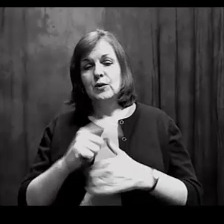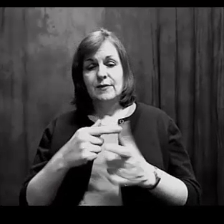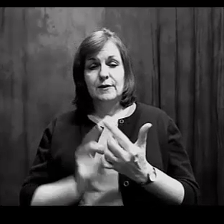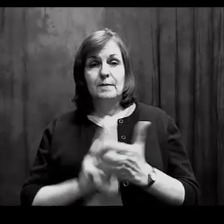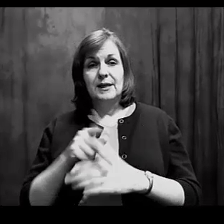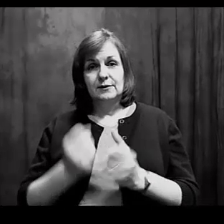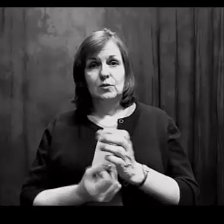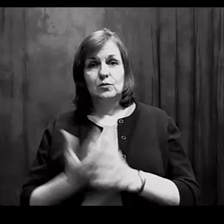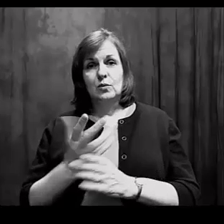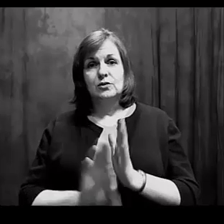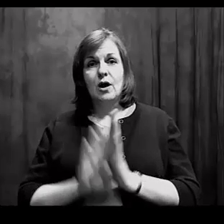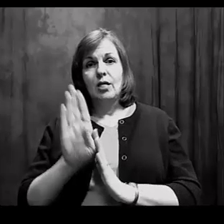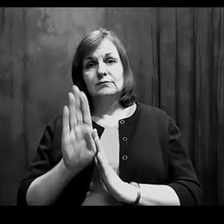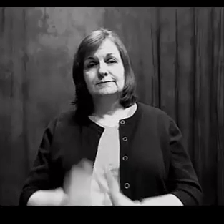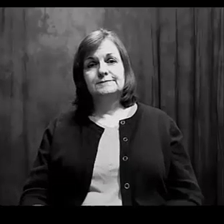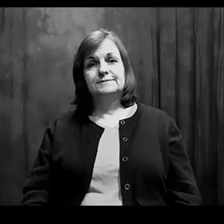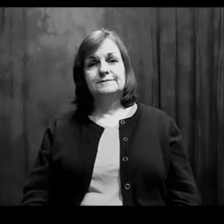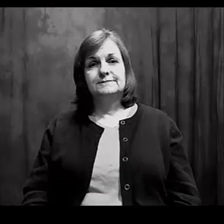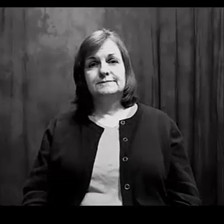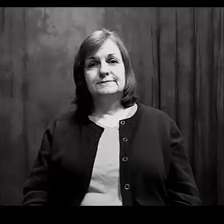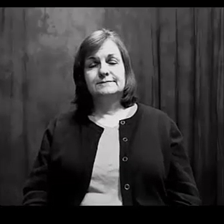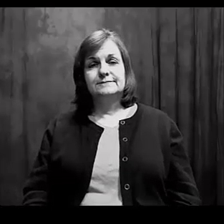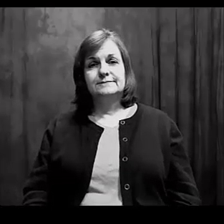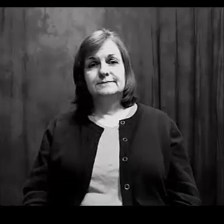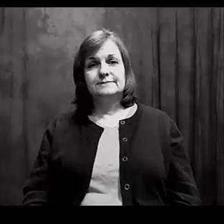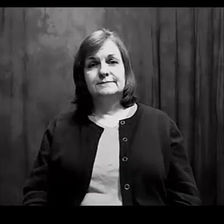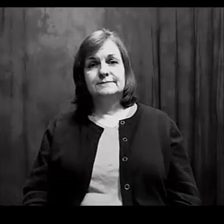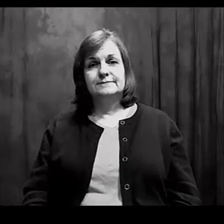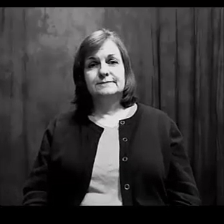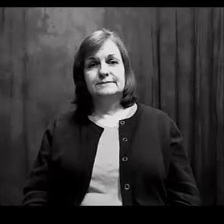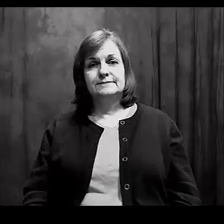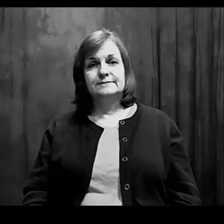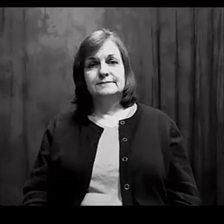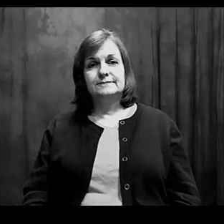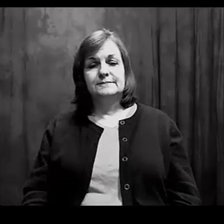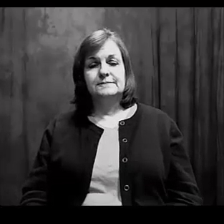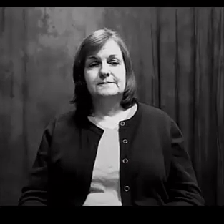but what we look at instead is the addition of vascular tissue to make the plants taller.